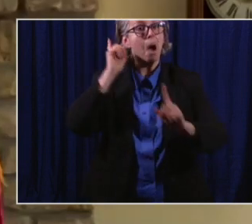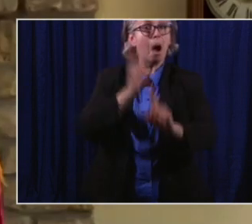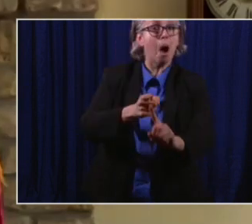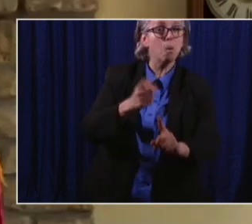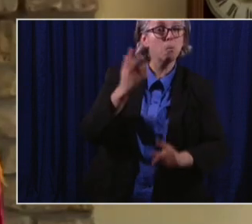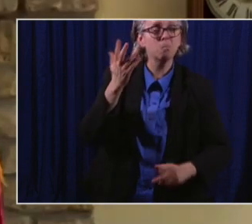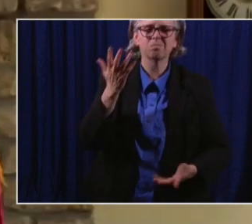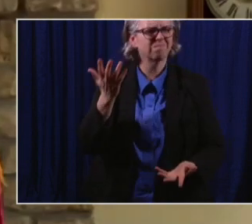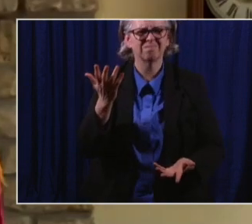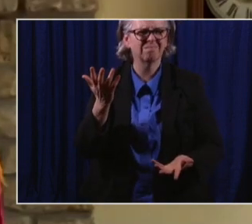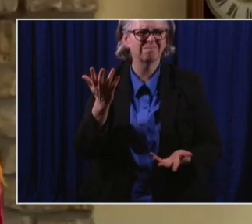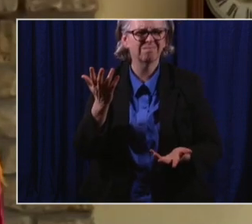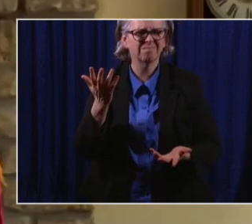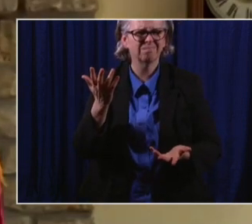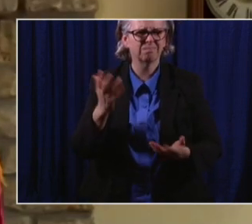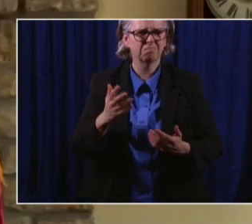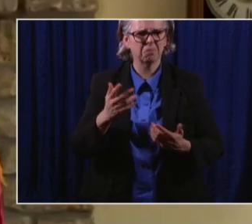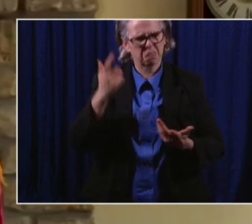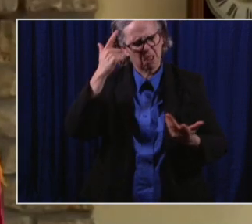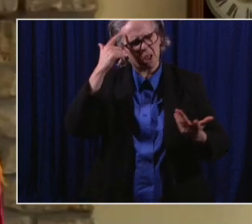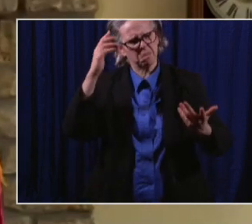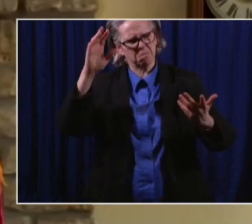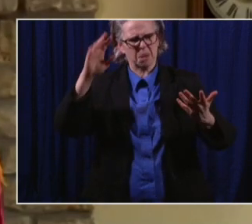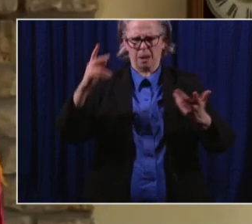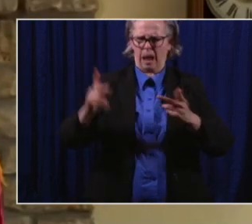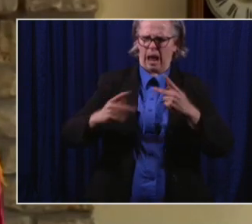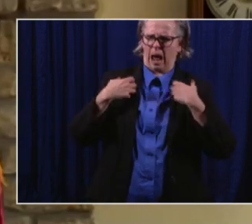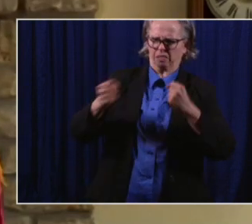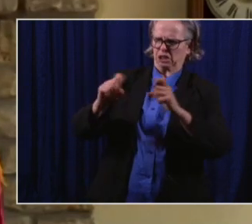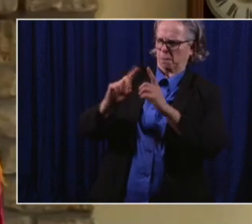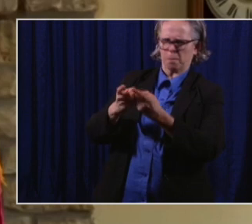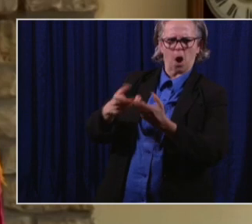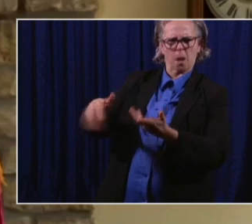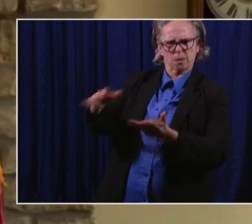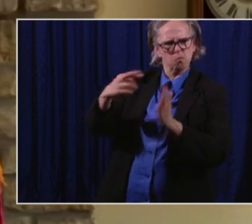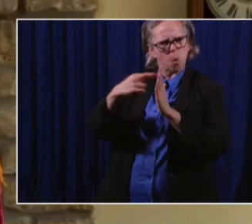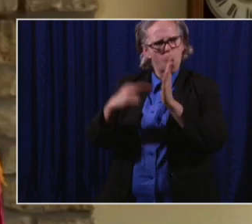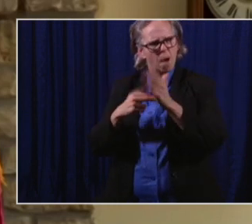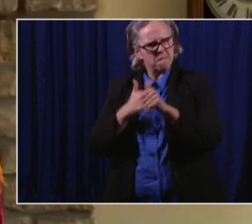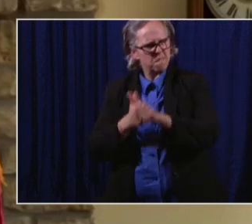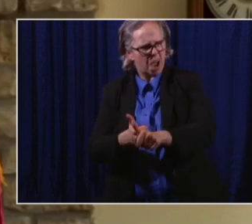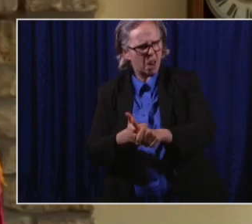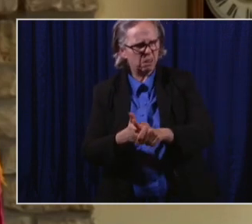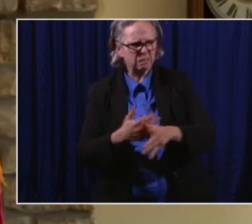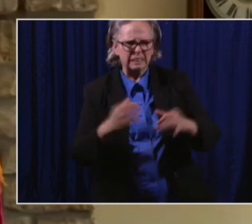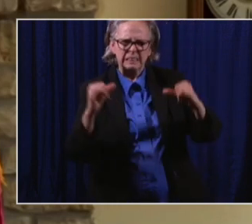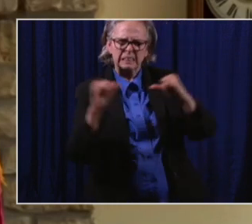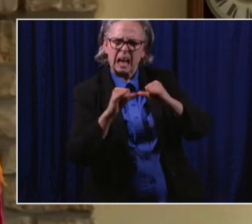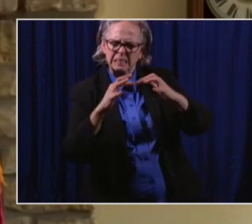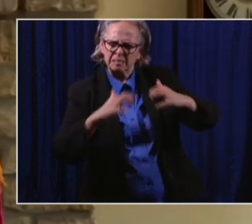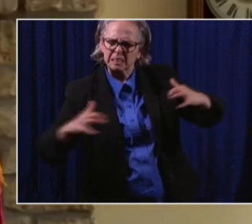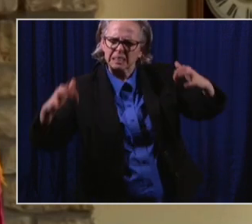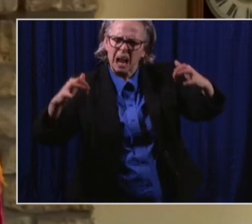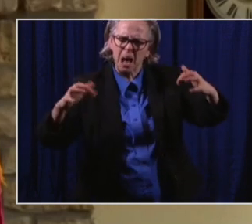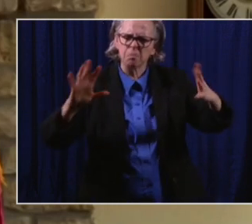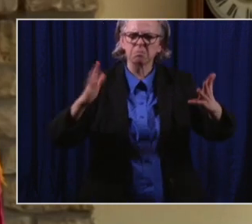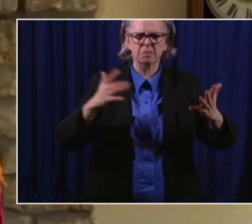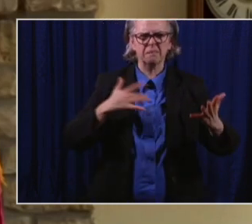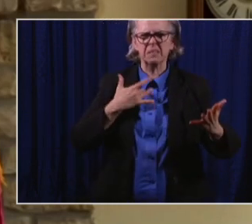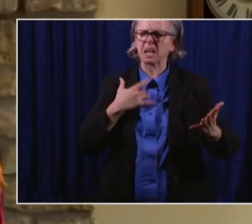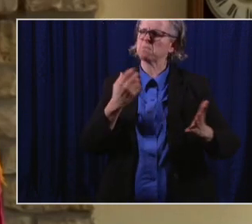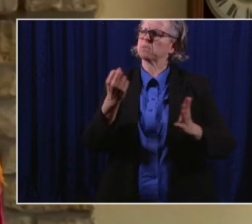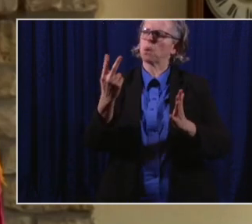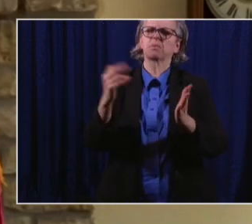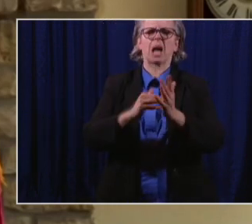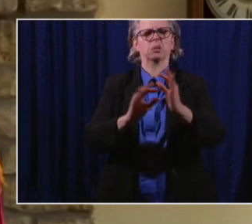following the basic health guidelines that we've been hearing and talking about. Next